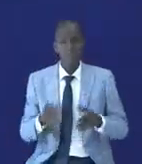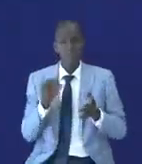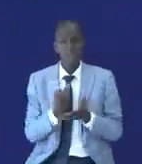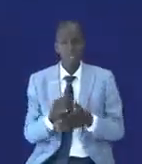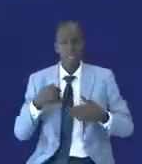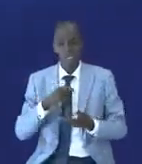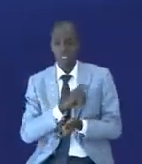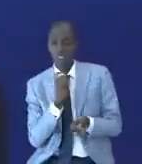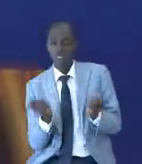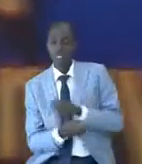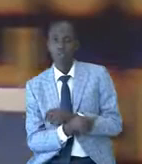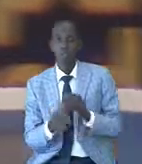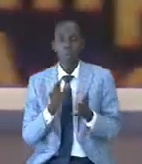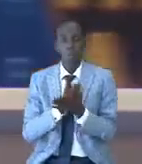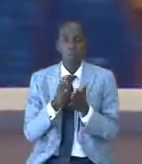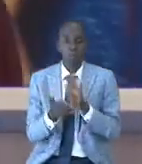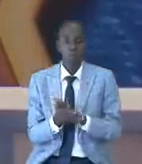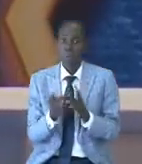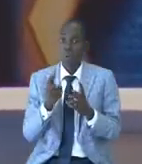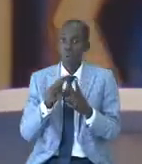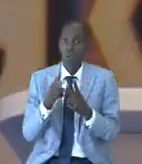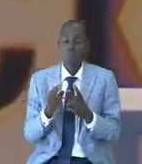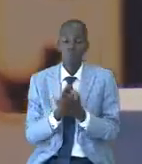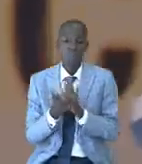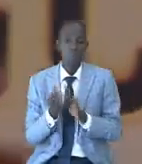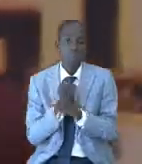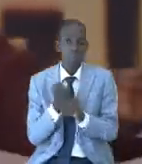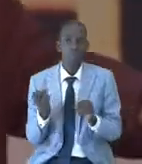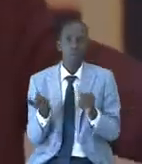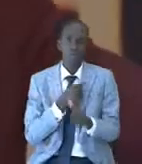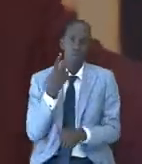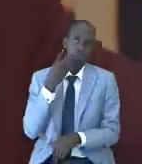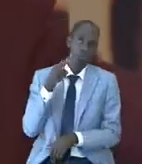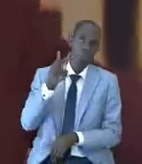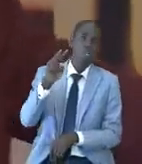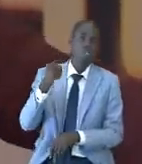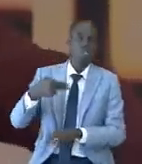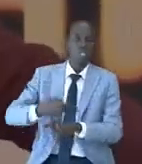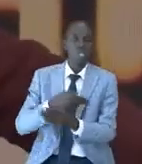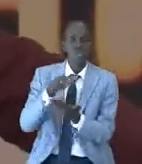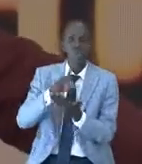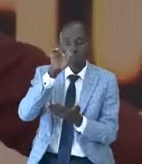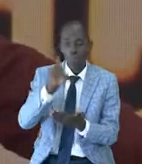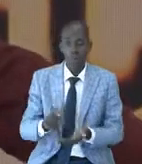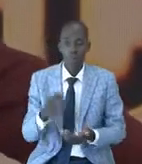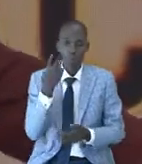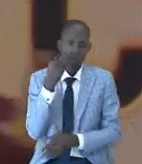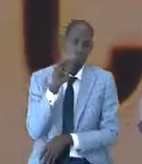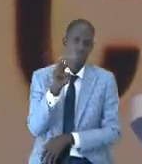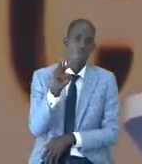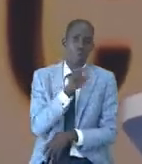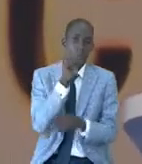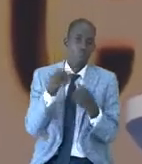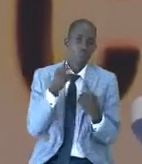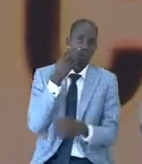and became saved, they beheld the Lamb. We have to behold. And when you